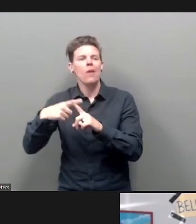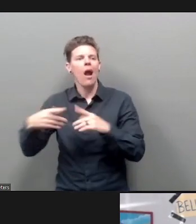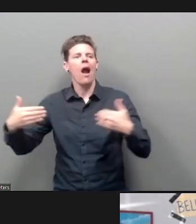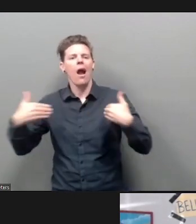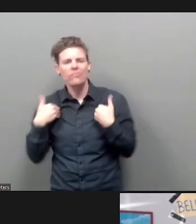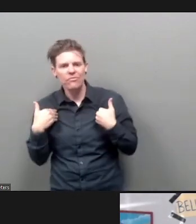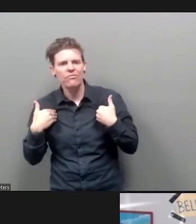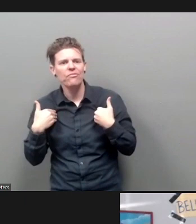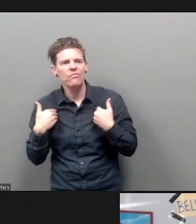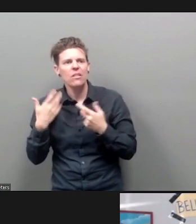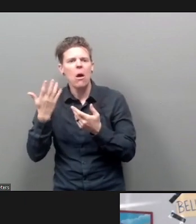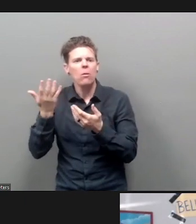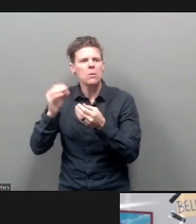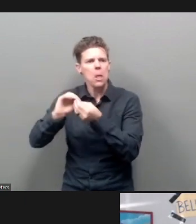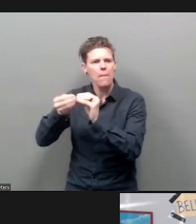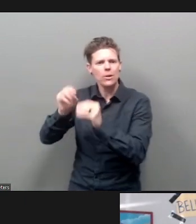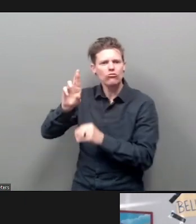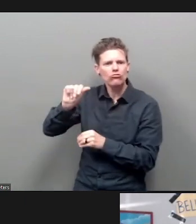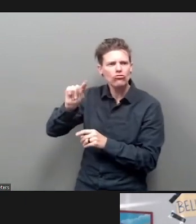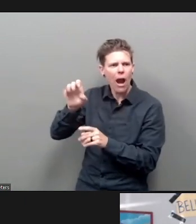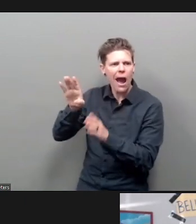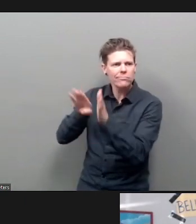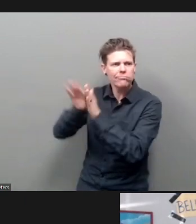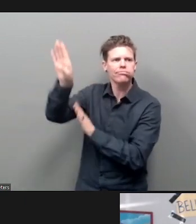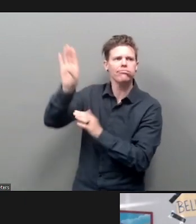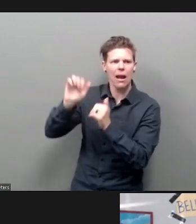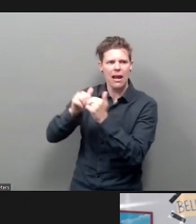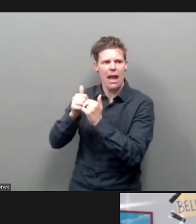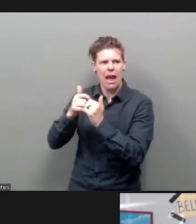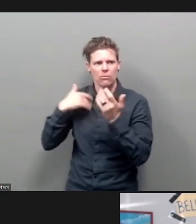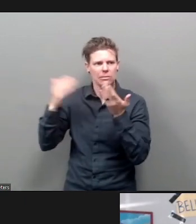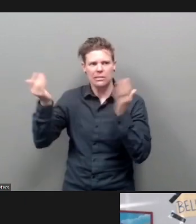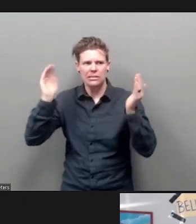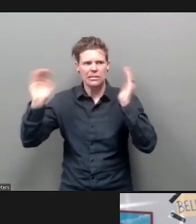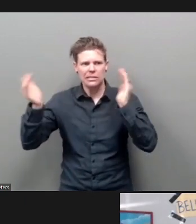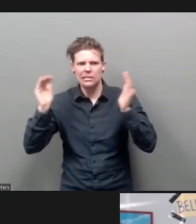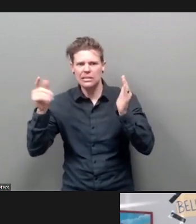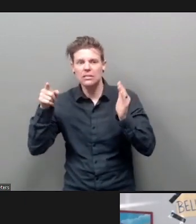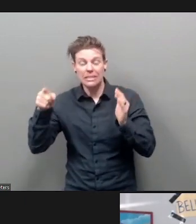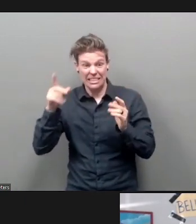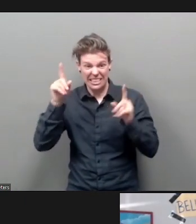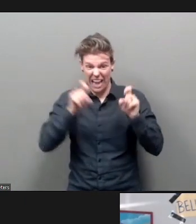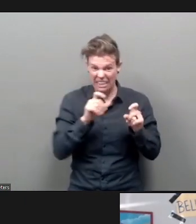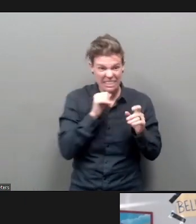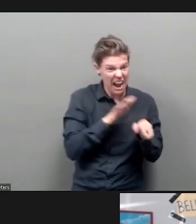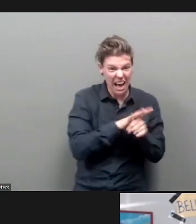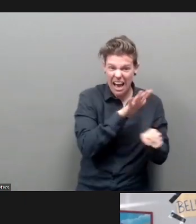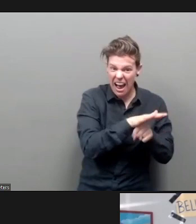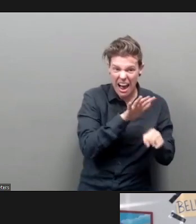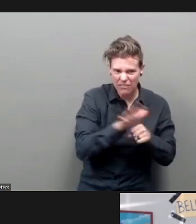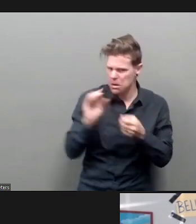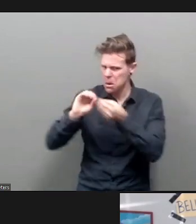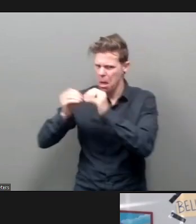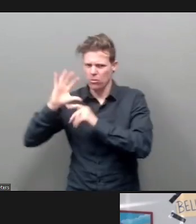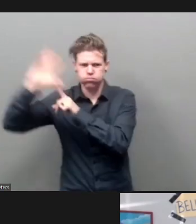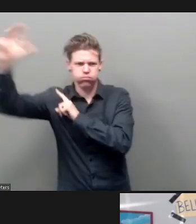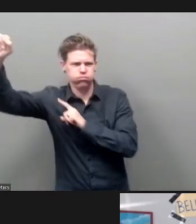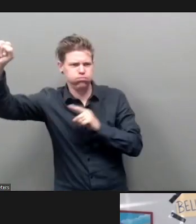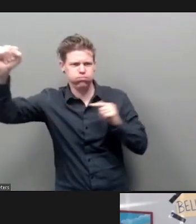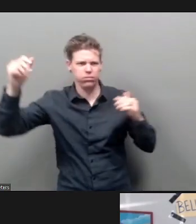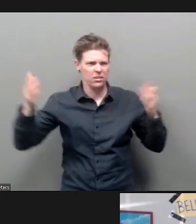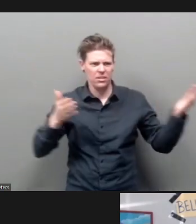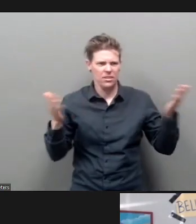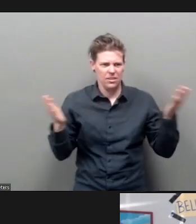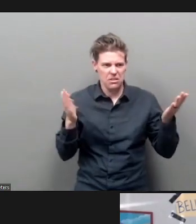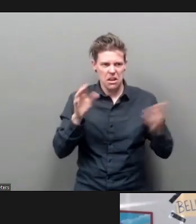to be viewing that number in light of what it's the 7.5% target and where it is right now.